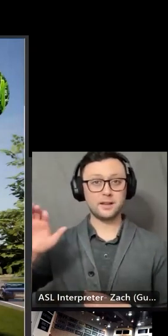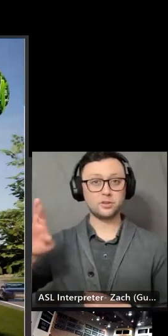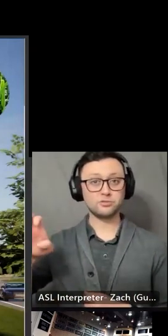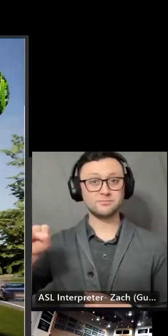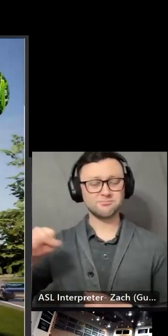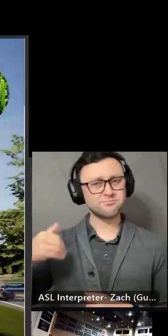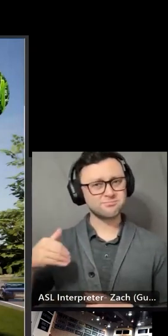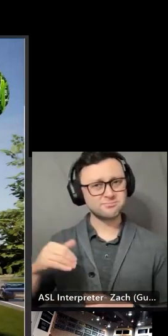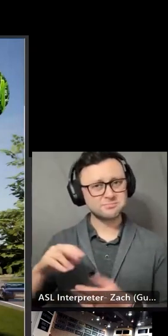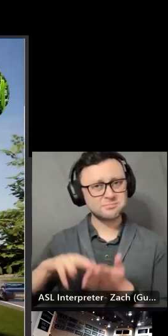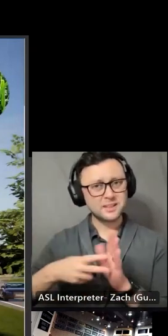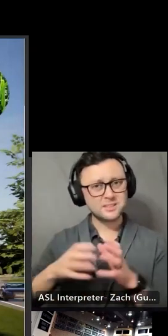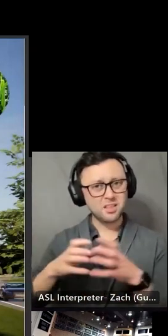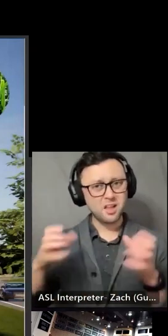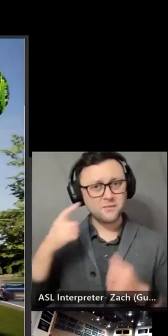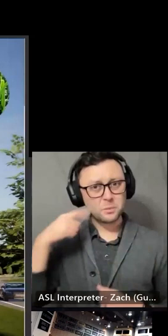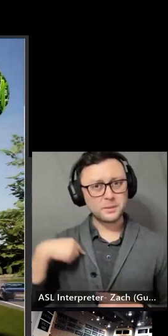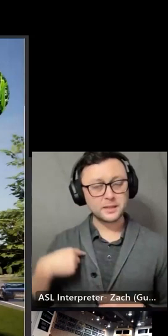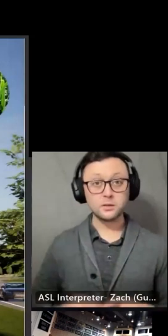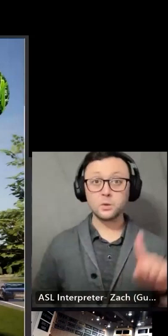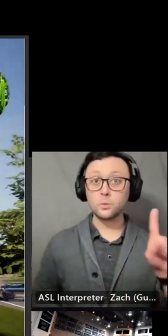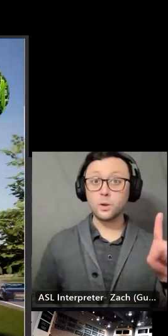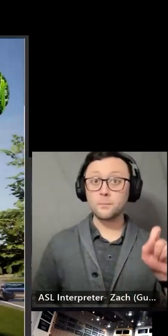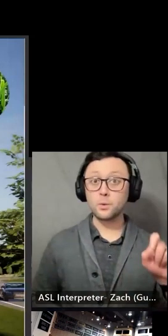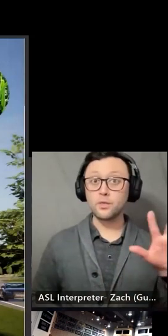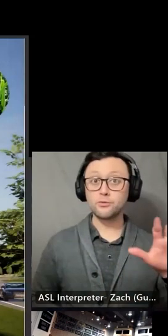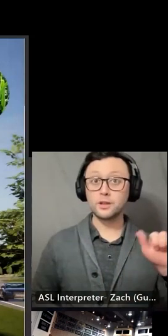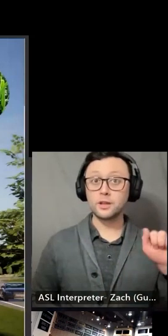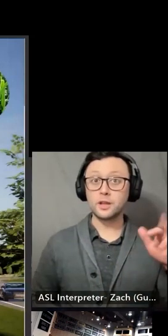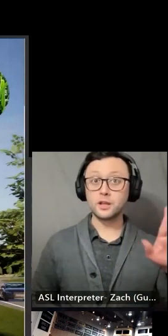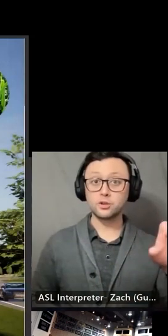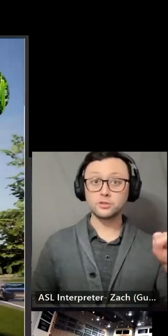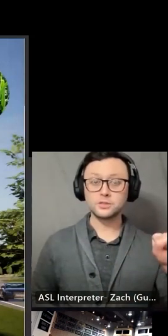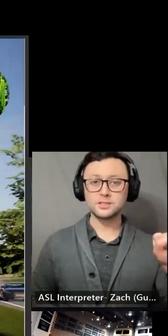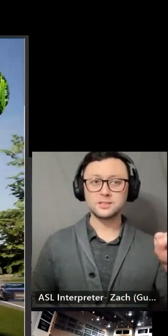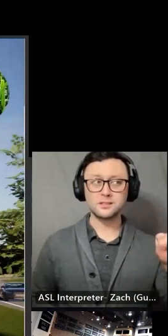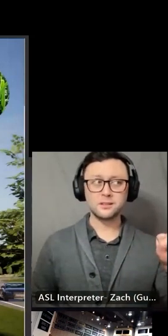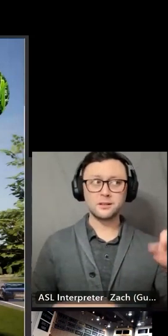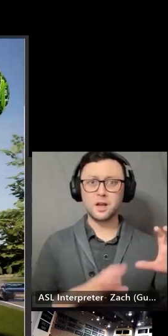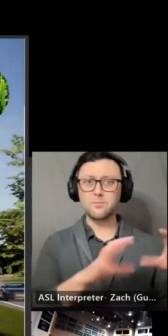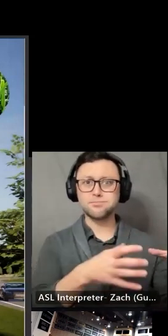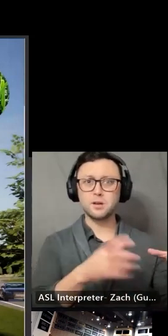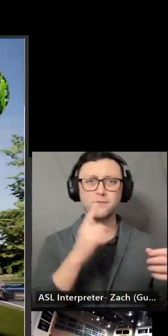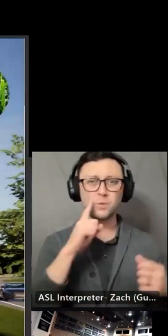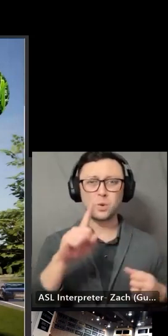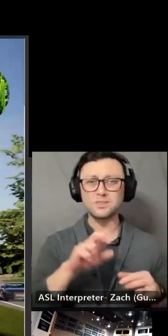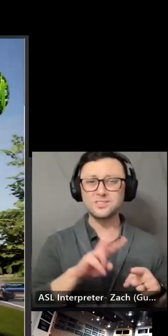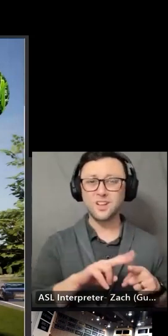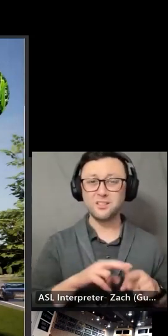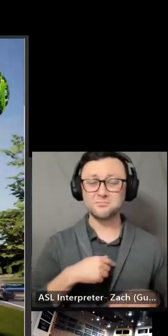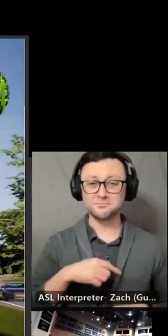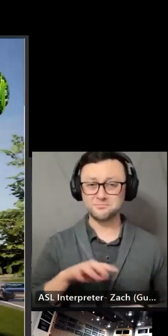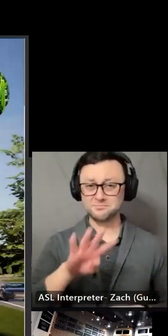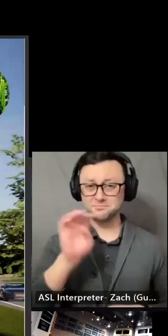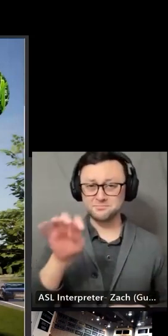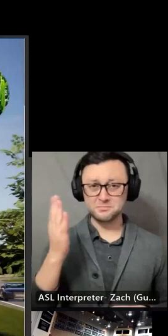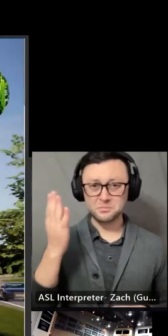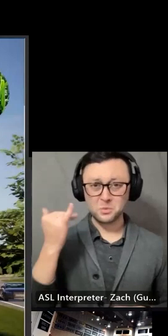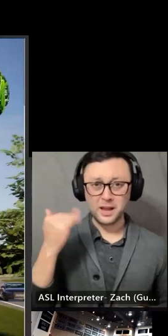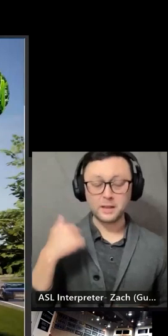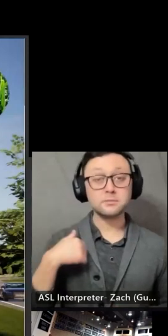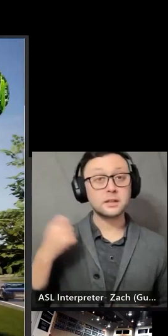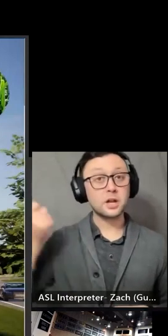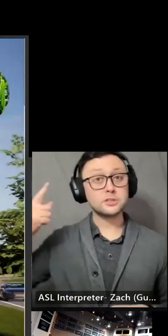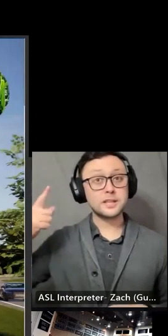means also that 1.3 acres that somebody wants to keep salt on. Why, I don't know. I can understand why you want to do. But